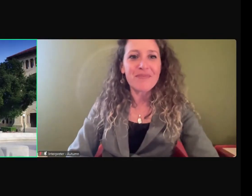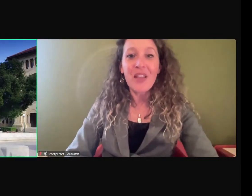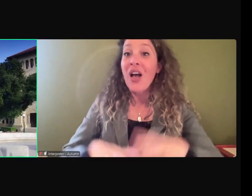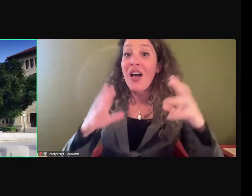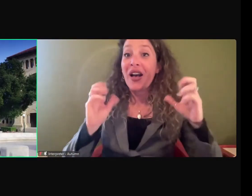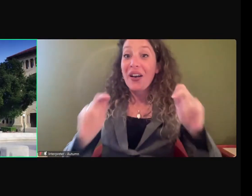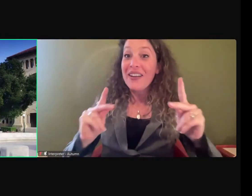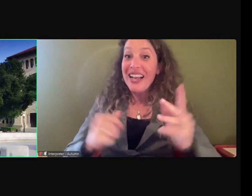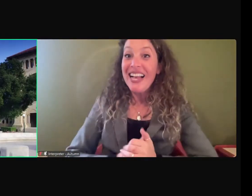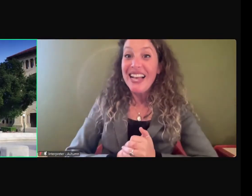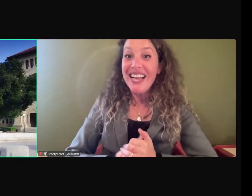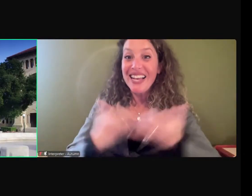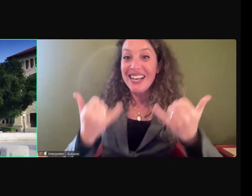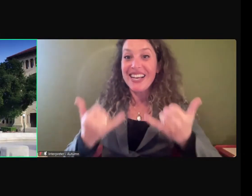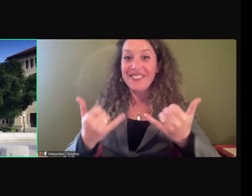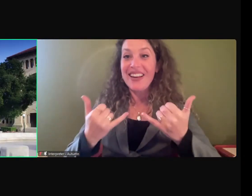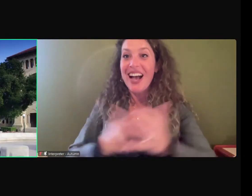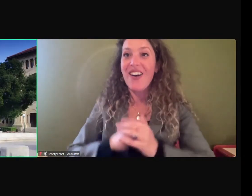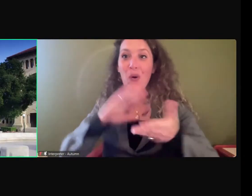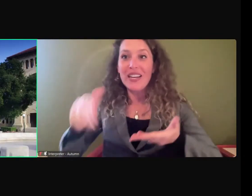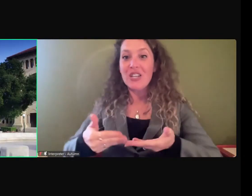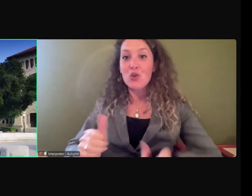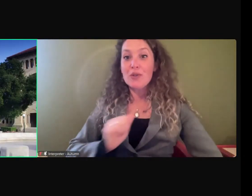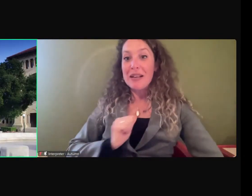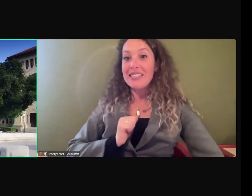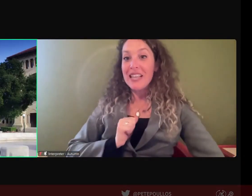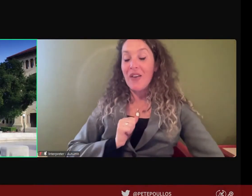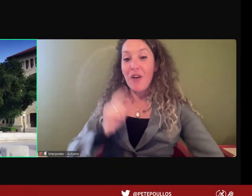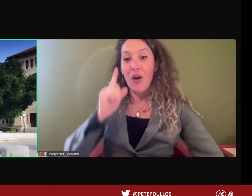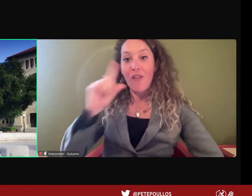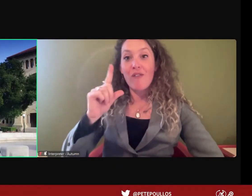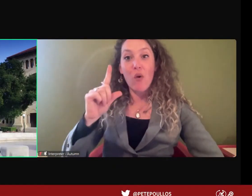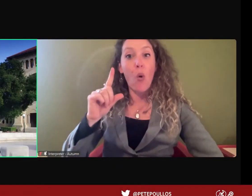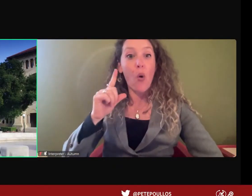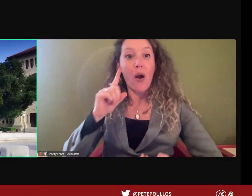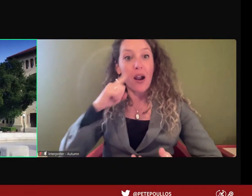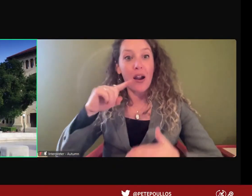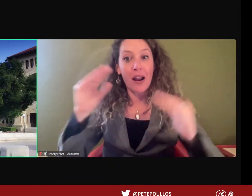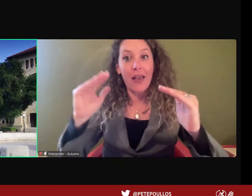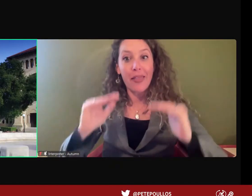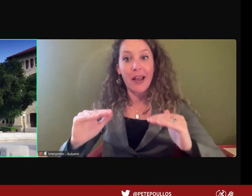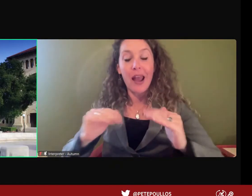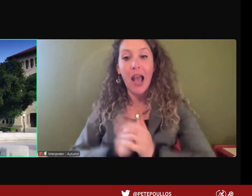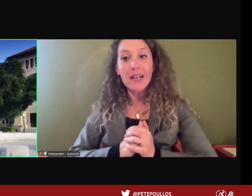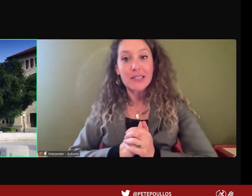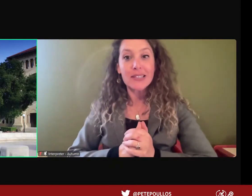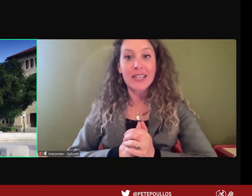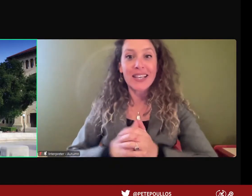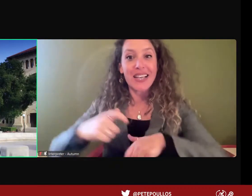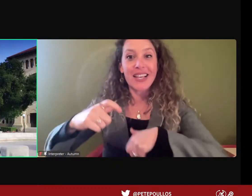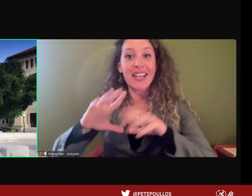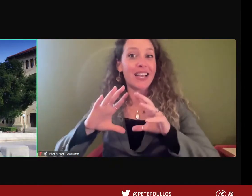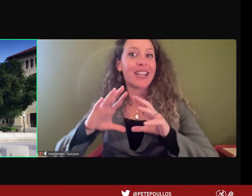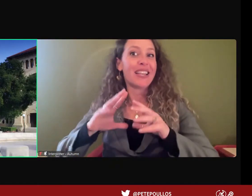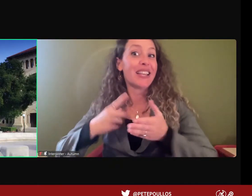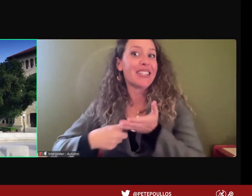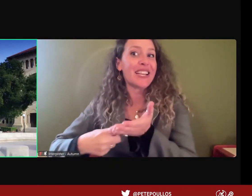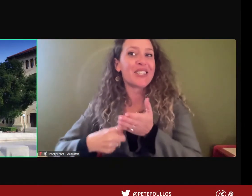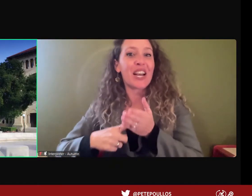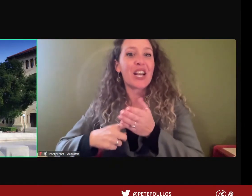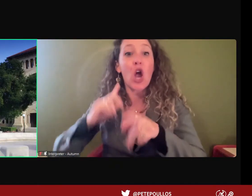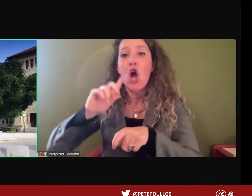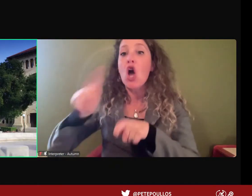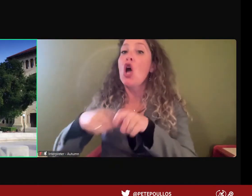All right. Well, I'm now going to introduce myself for the next session, which will be entitled Closing Remarks by